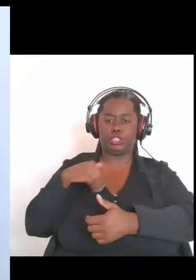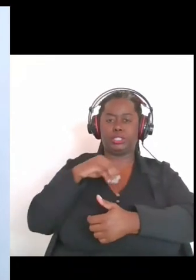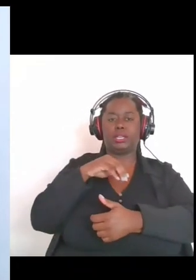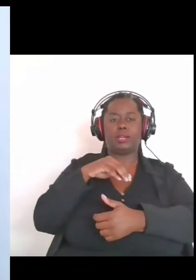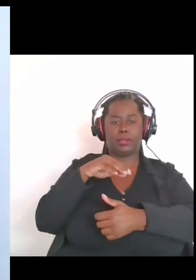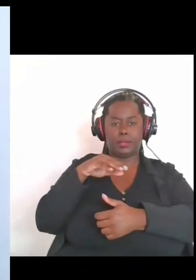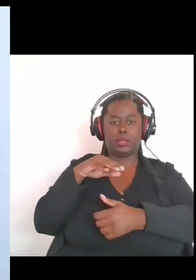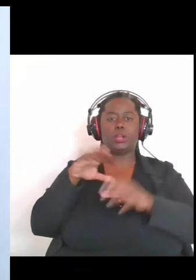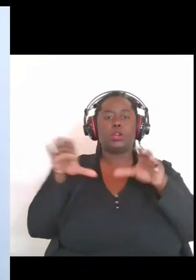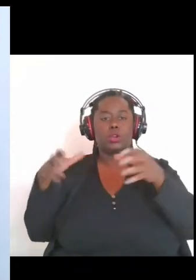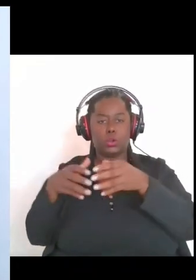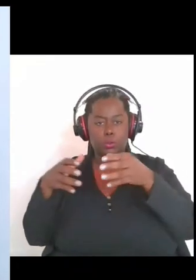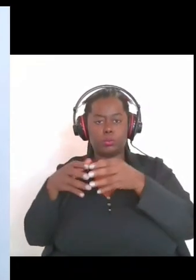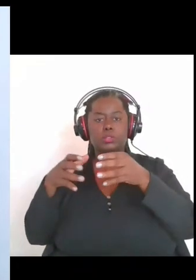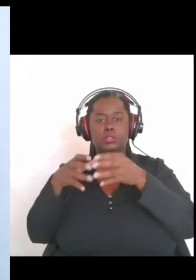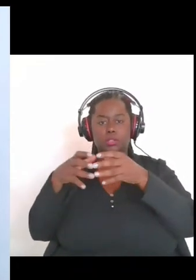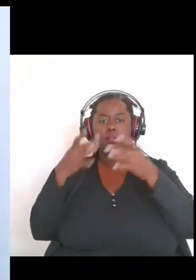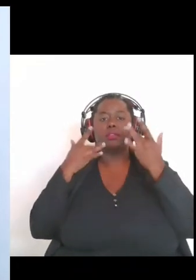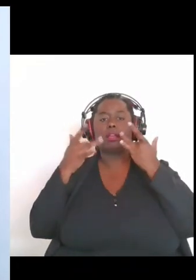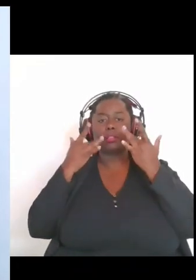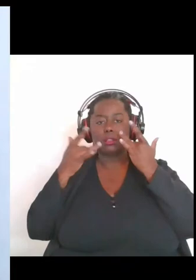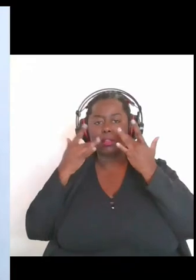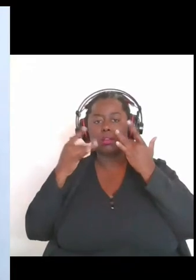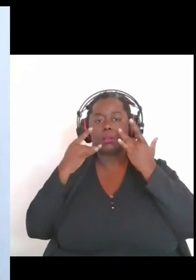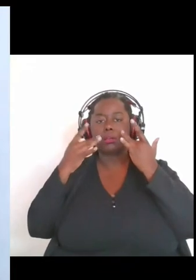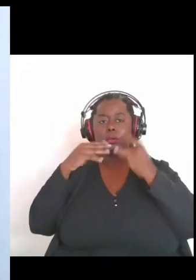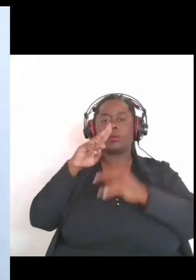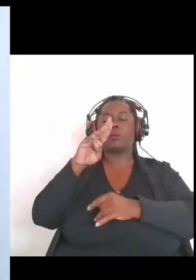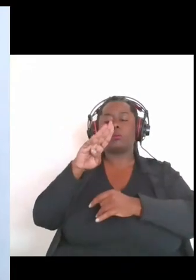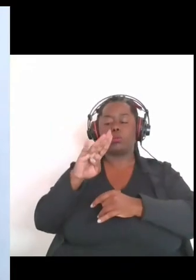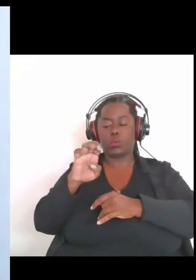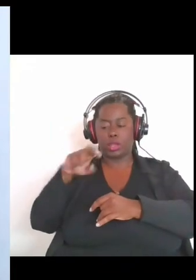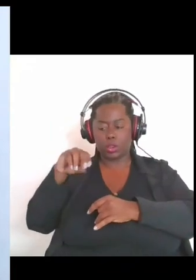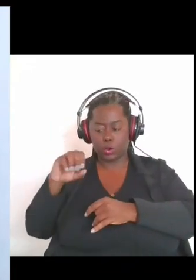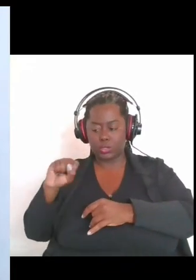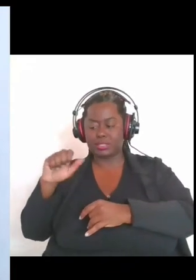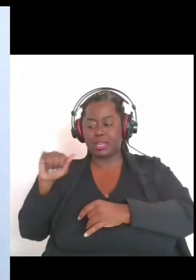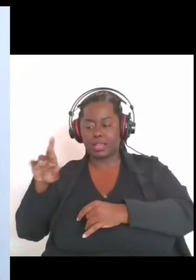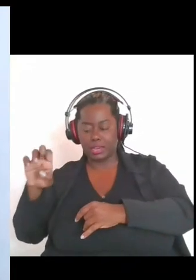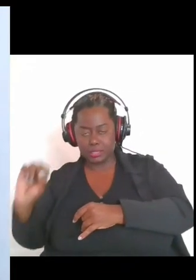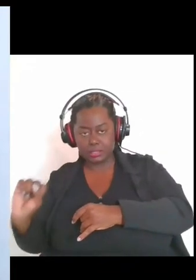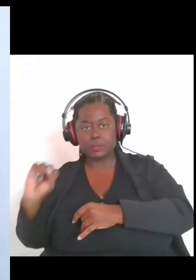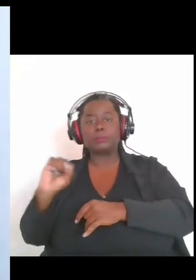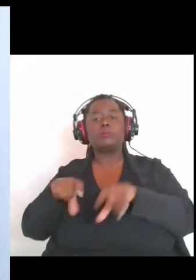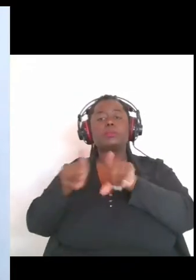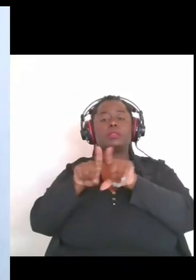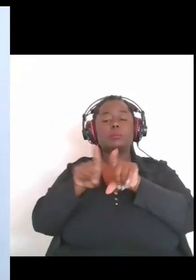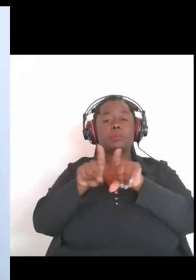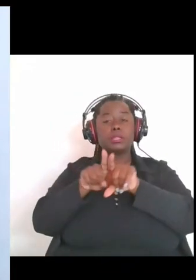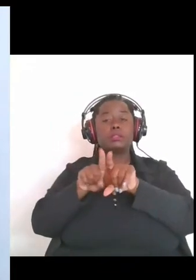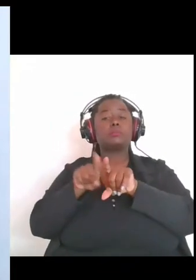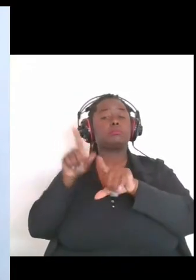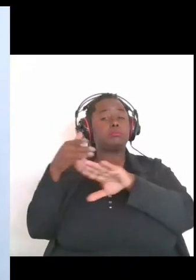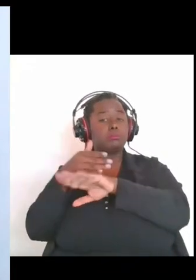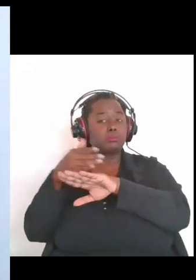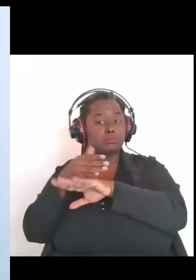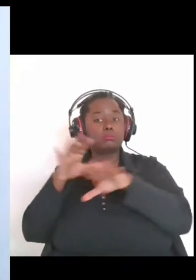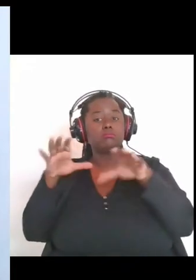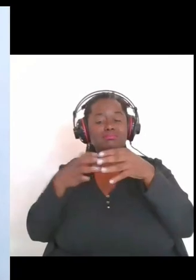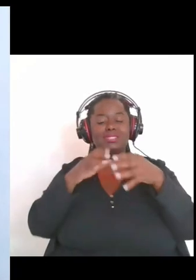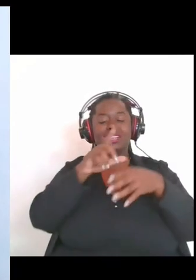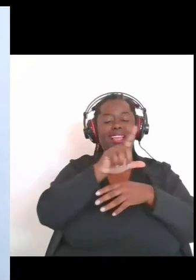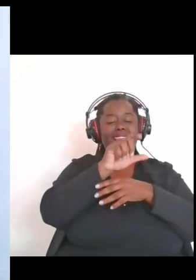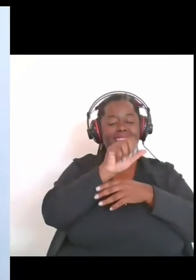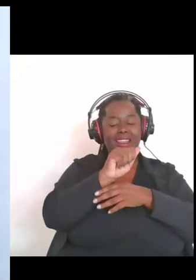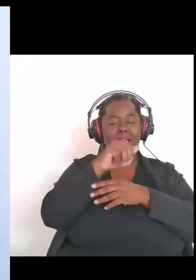on the laboratory action de complete 2019. she had Collective and